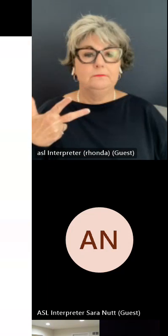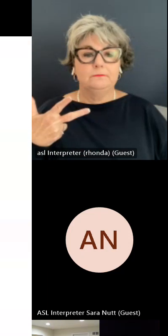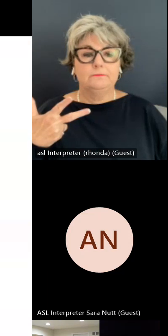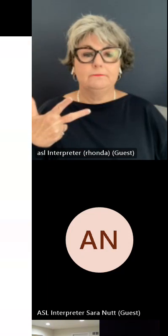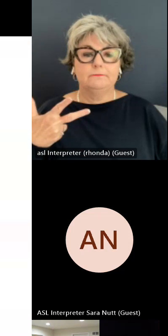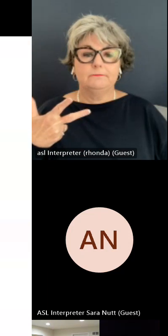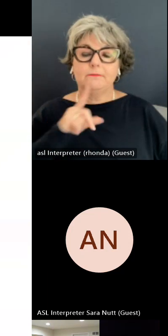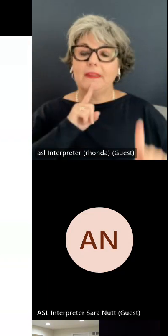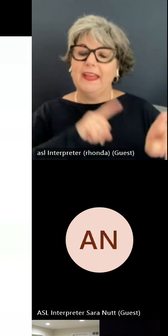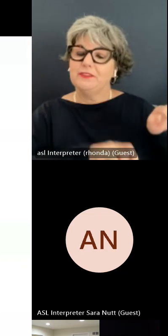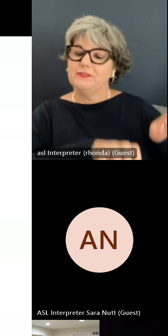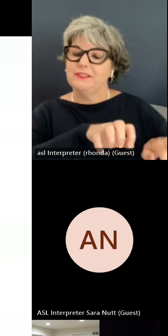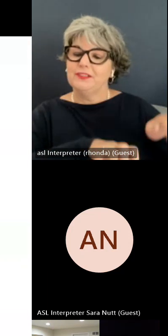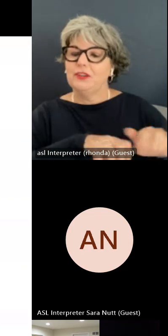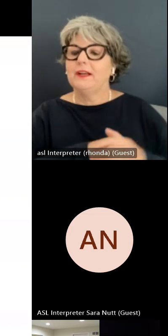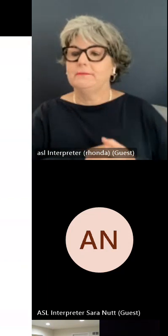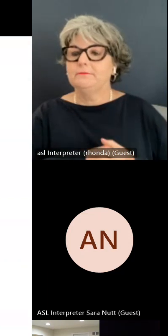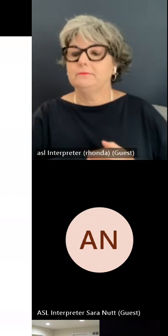Okay.